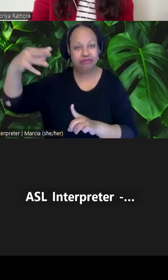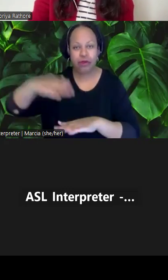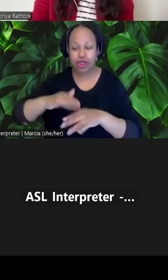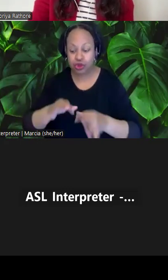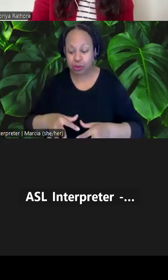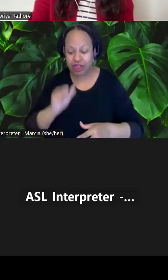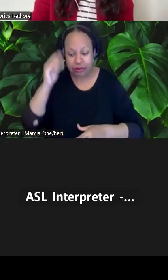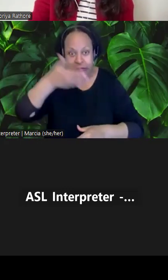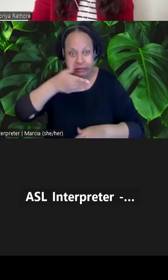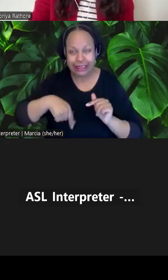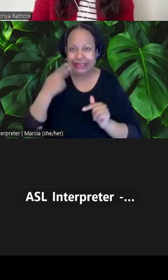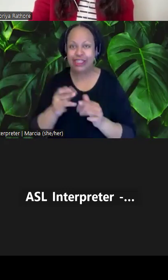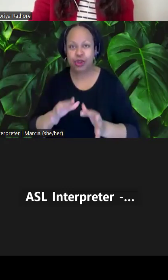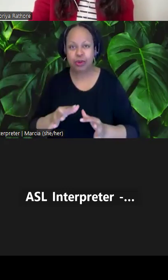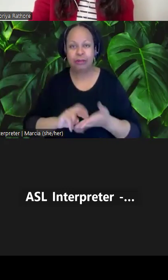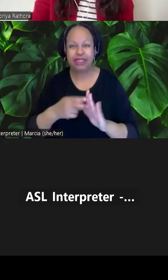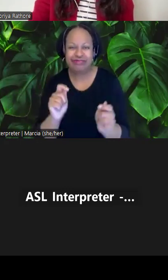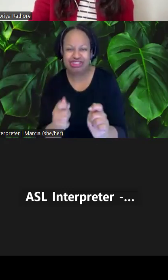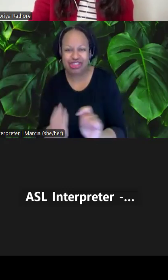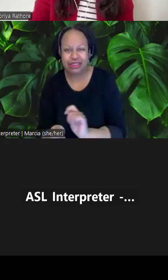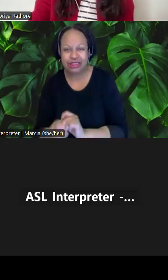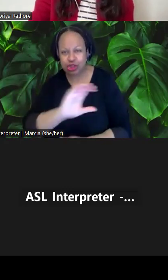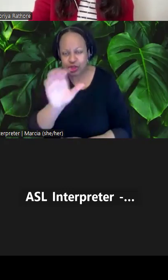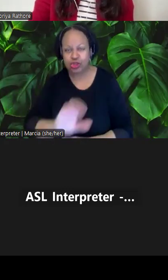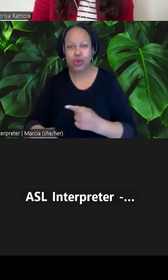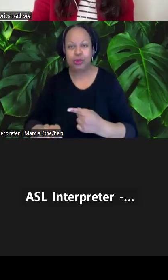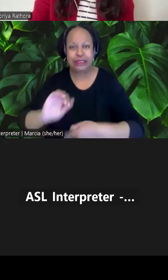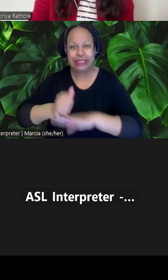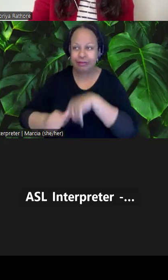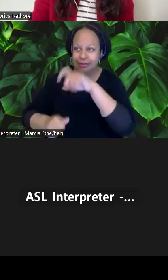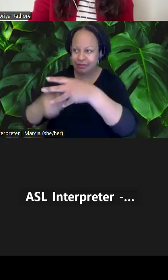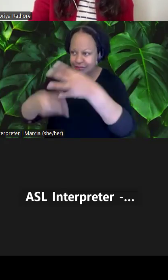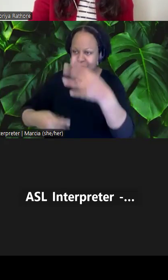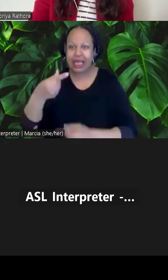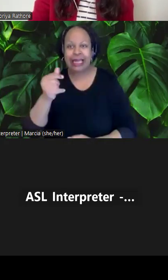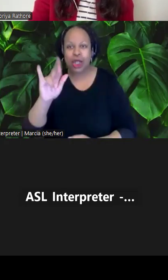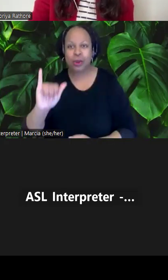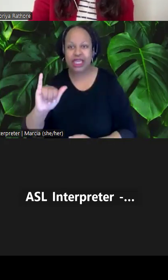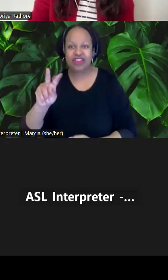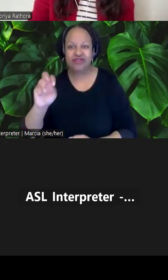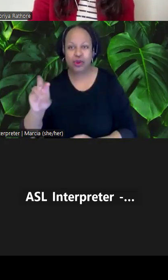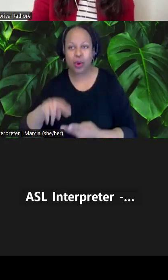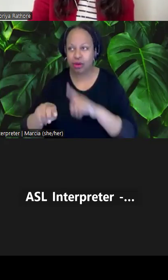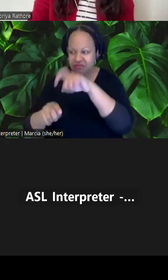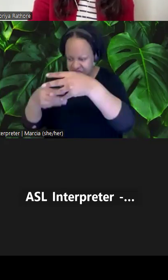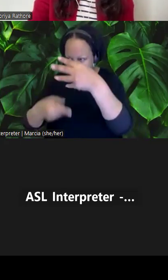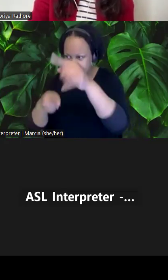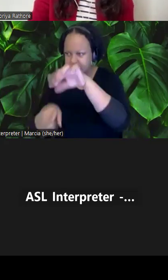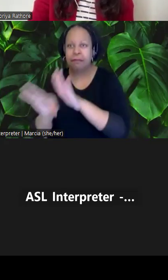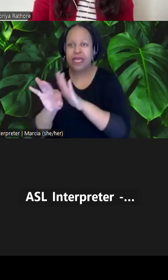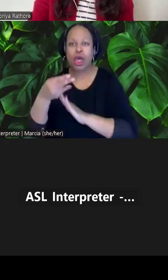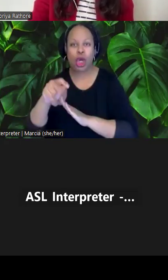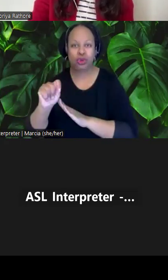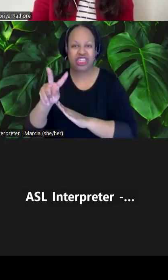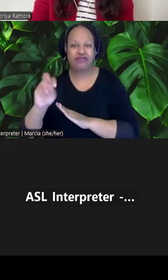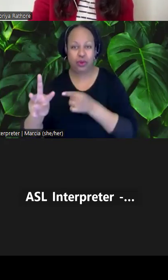don't see them, you can adjust your Zoom view to gallery view or follow host view. And if you have any issues